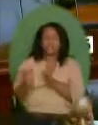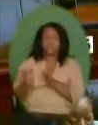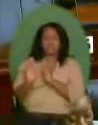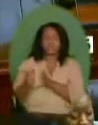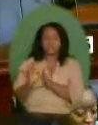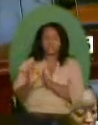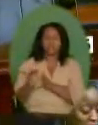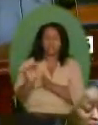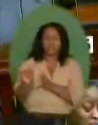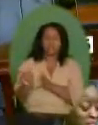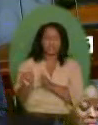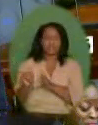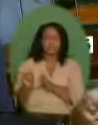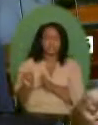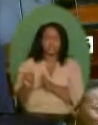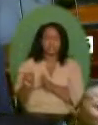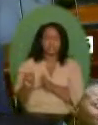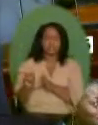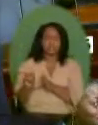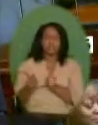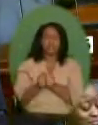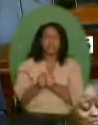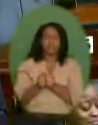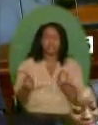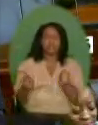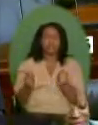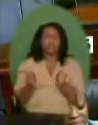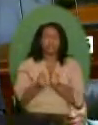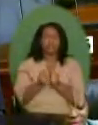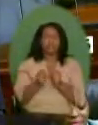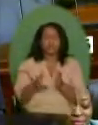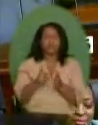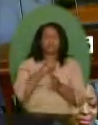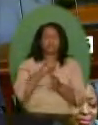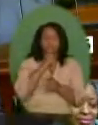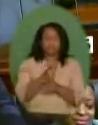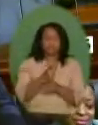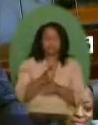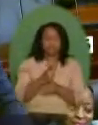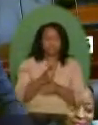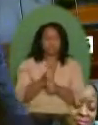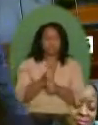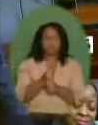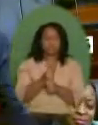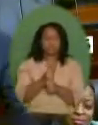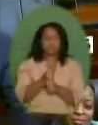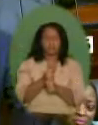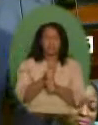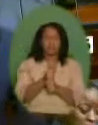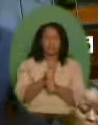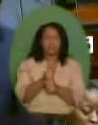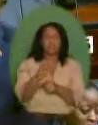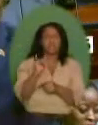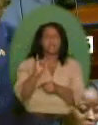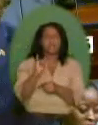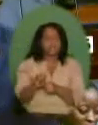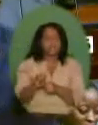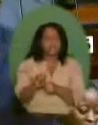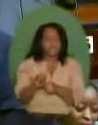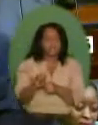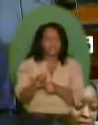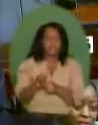progeny through naked untruths or stilting revisionism. Such is the situation that the current government